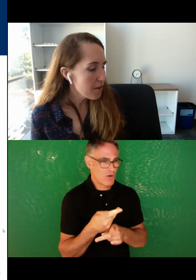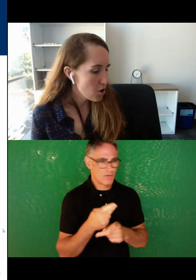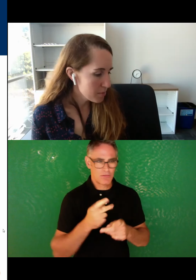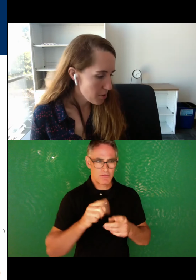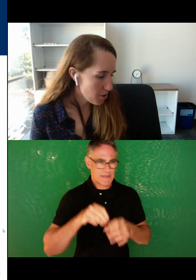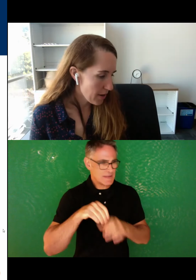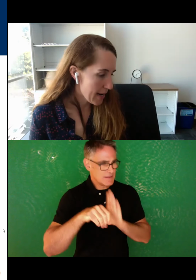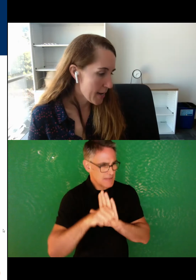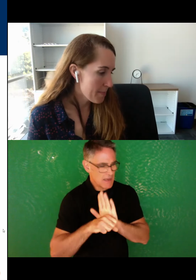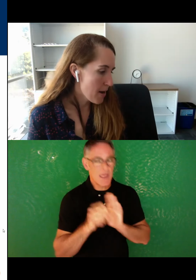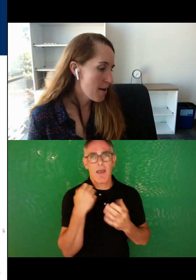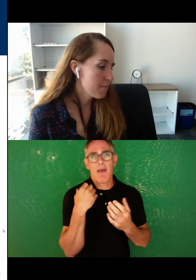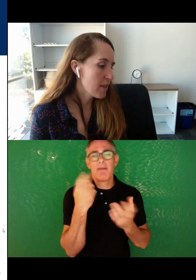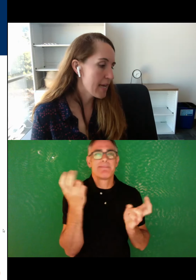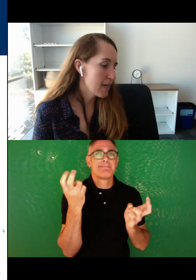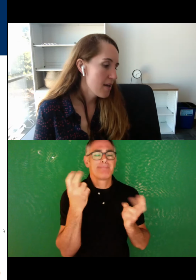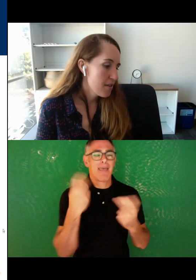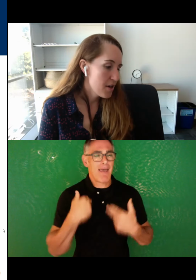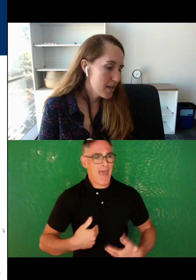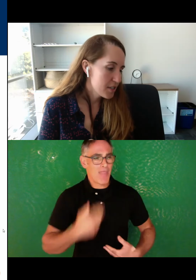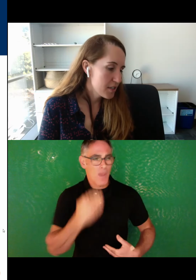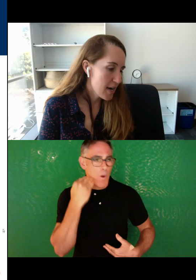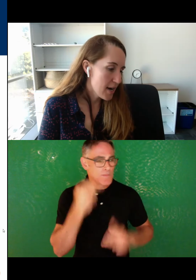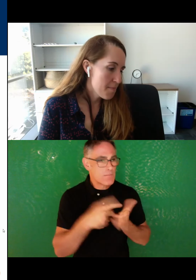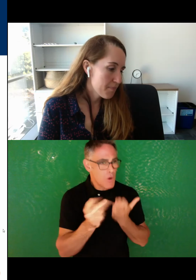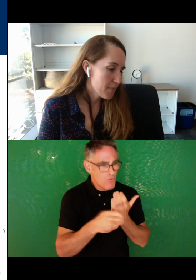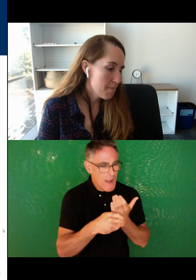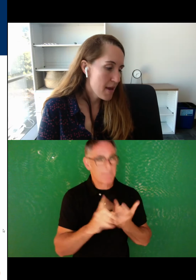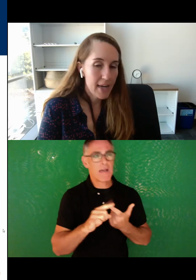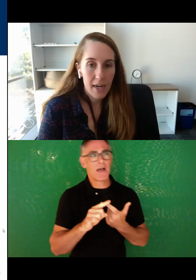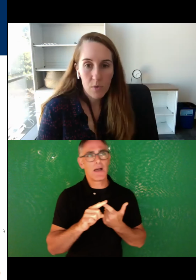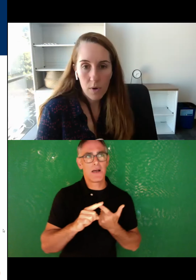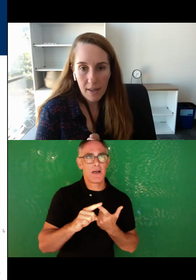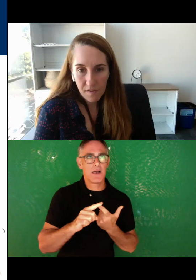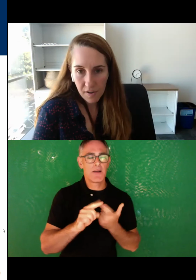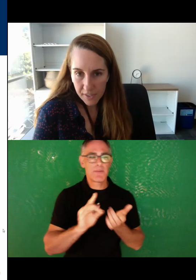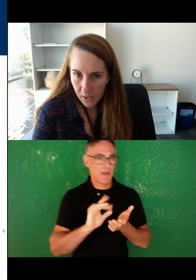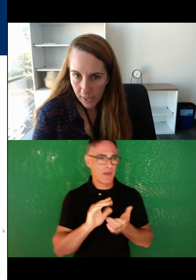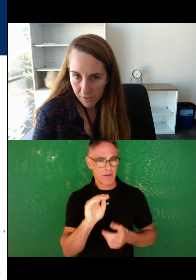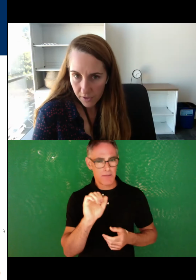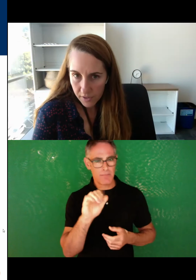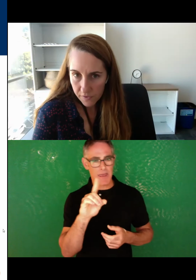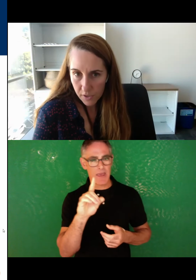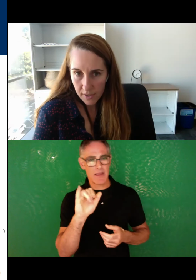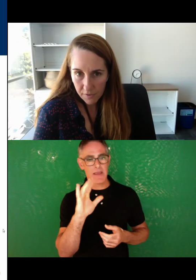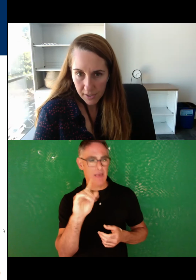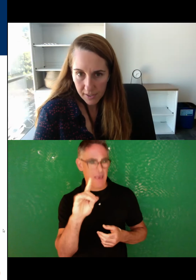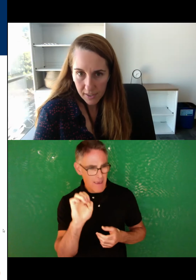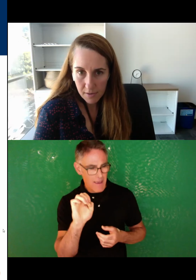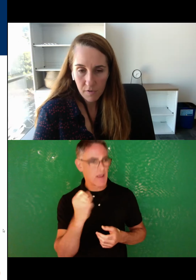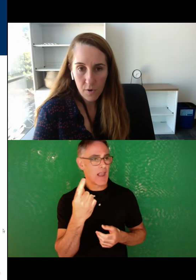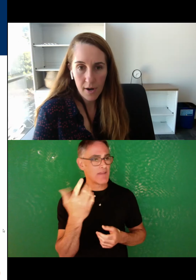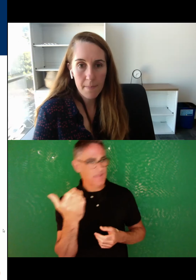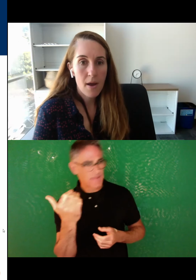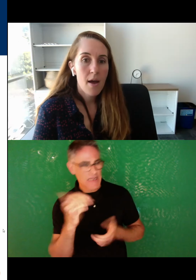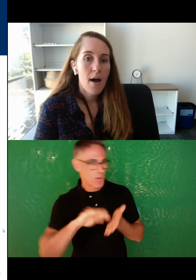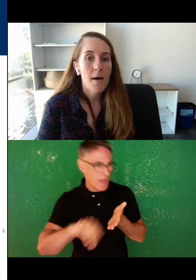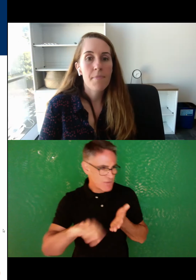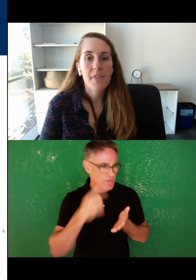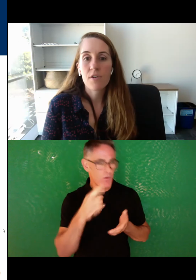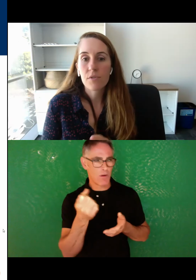the Health Homes program, like the Medicaid 1115 waivers for delivery system